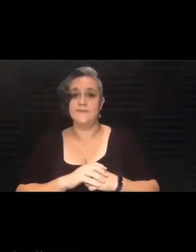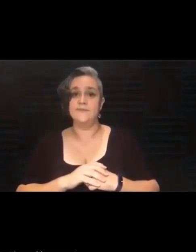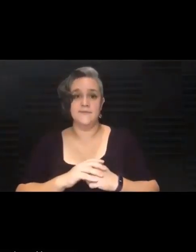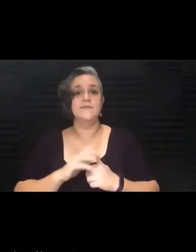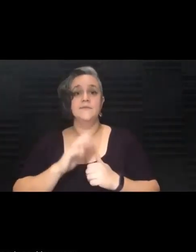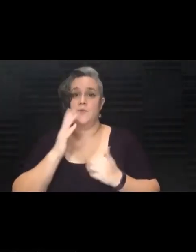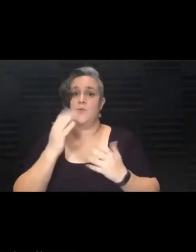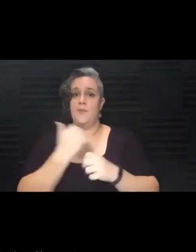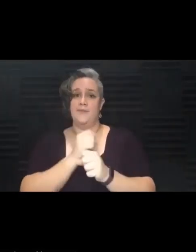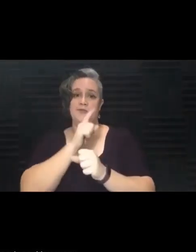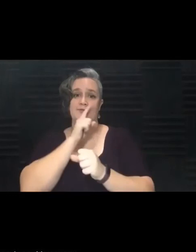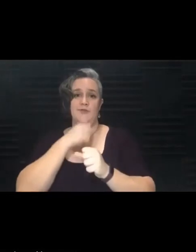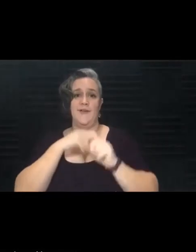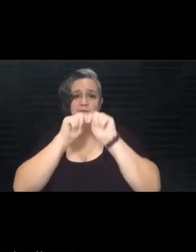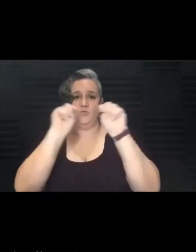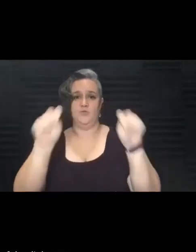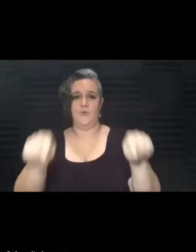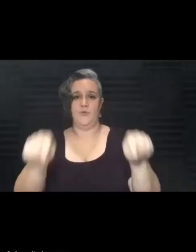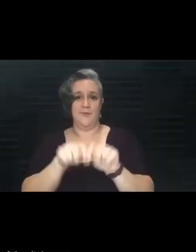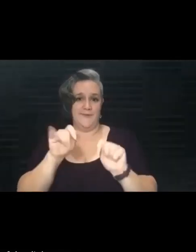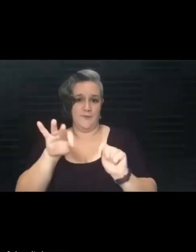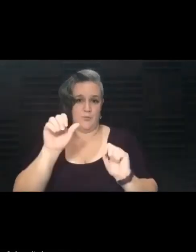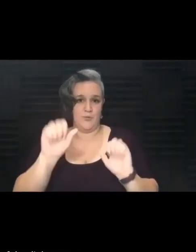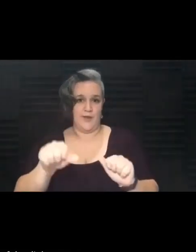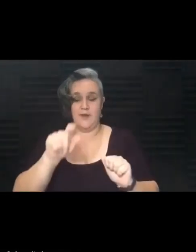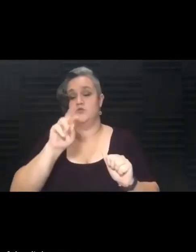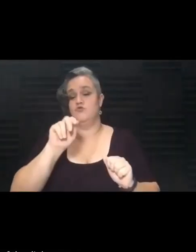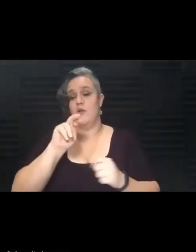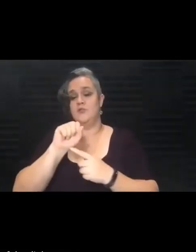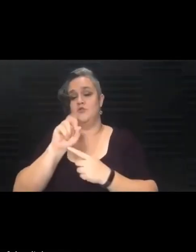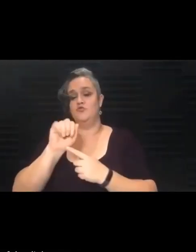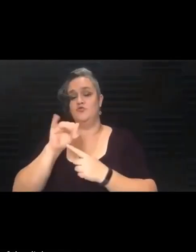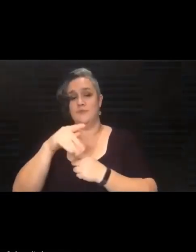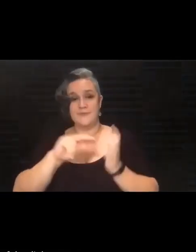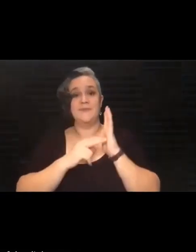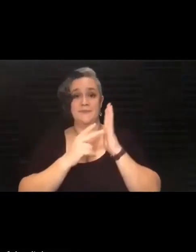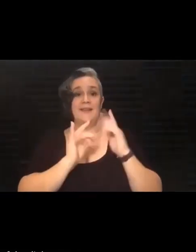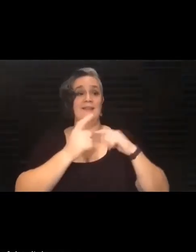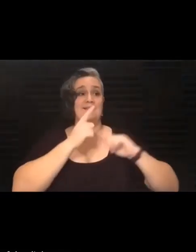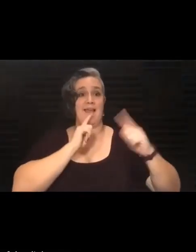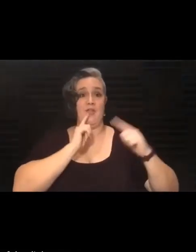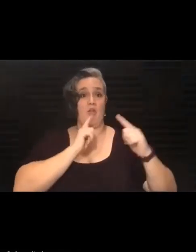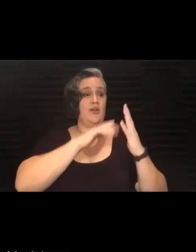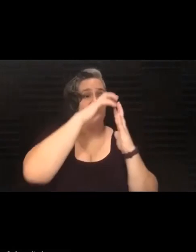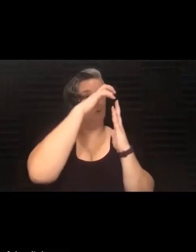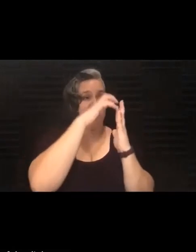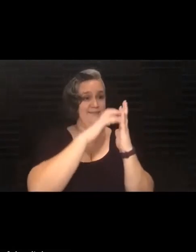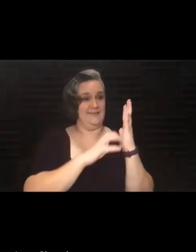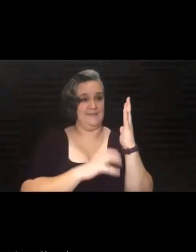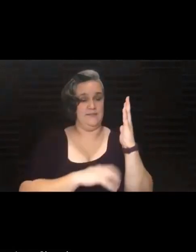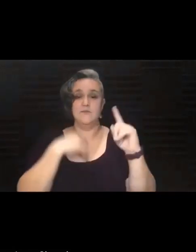you're able to. Transcripts are separate textual copy of the dialogue, and they're typically